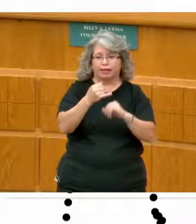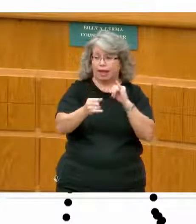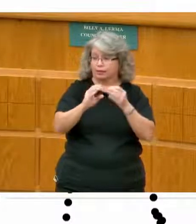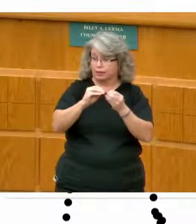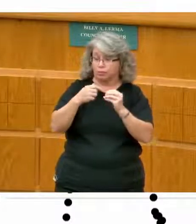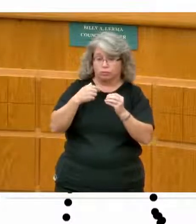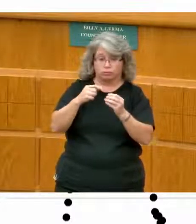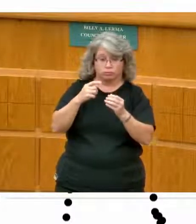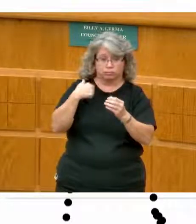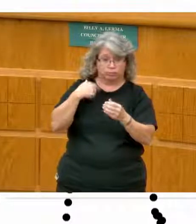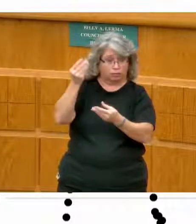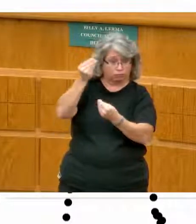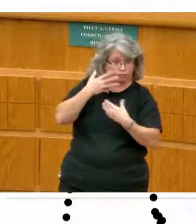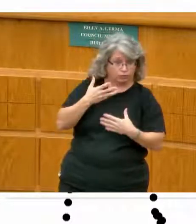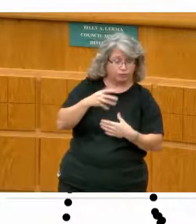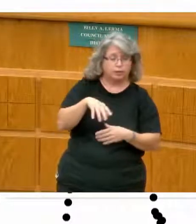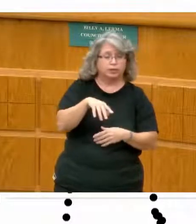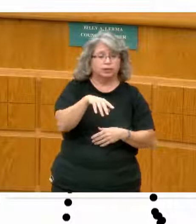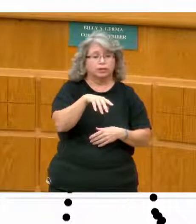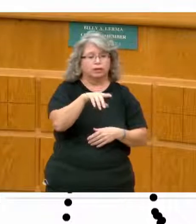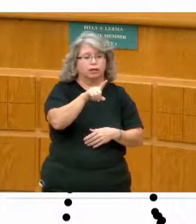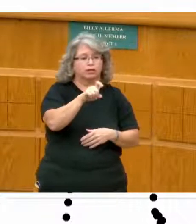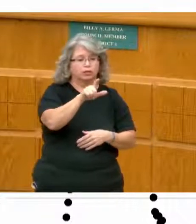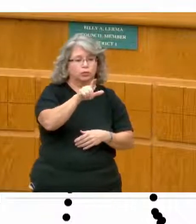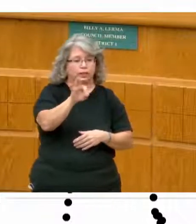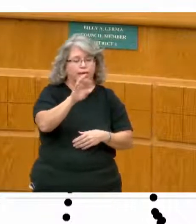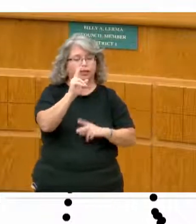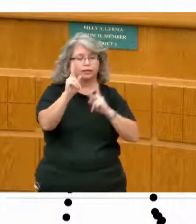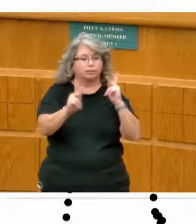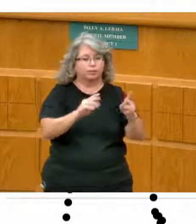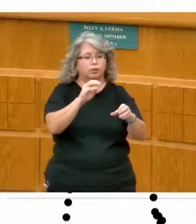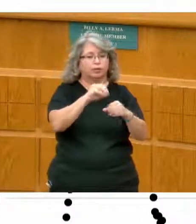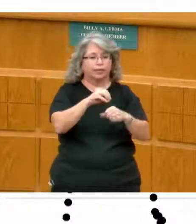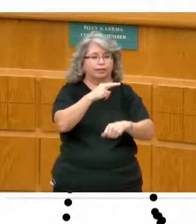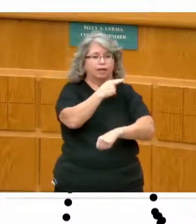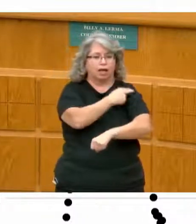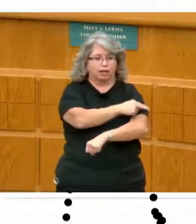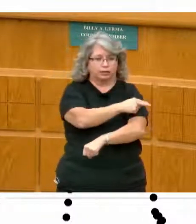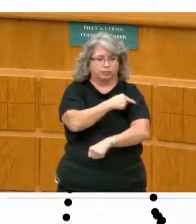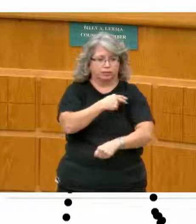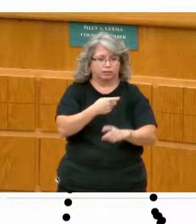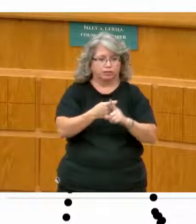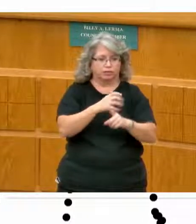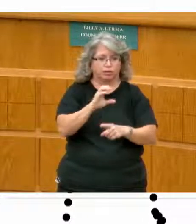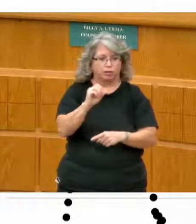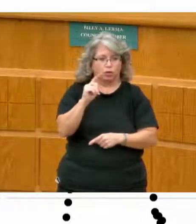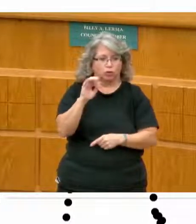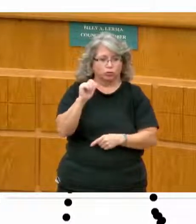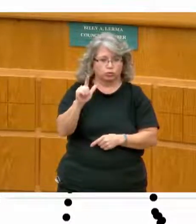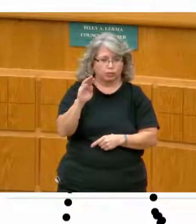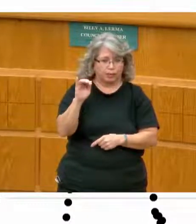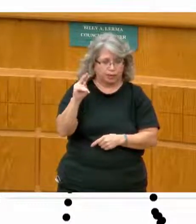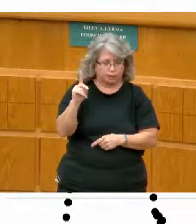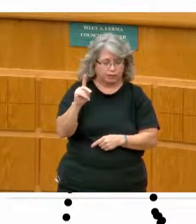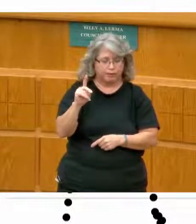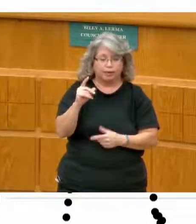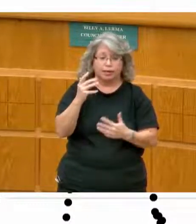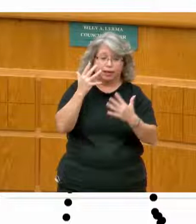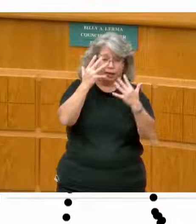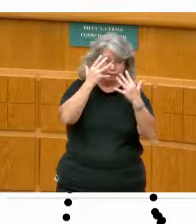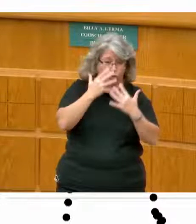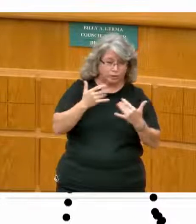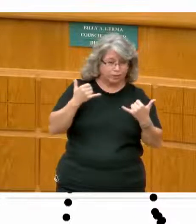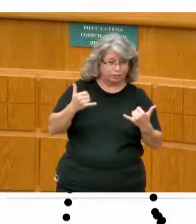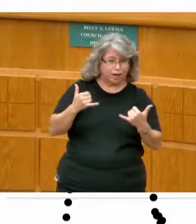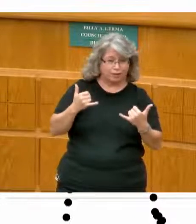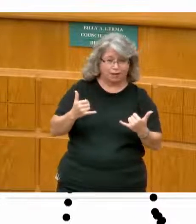have in the number of COVID patients that are hospitalized in the coastal bend. And unfortunately, right now, the